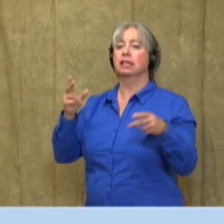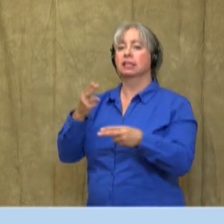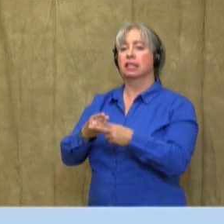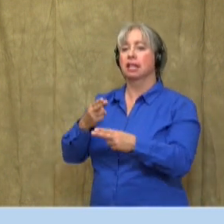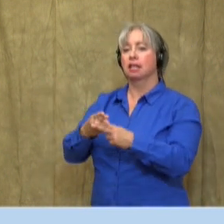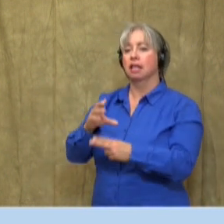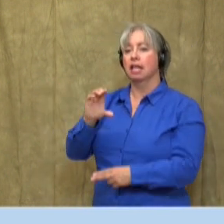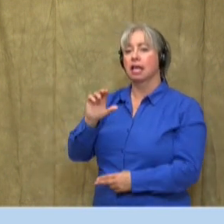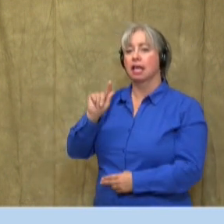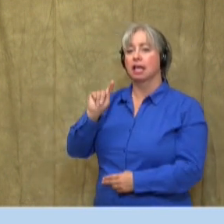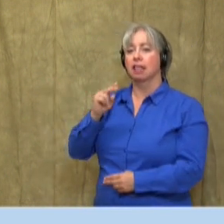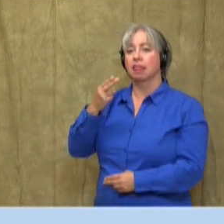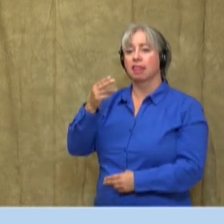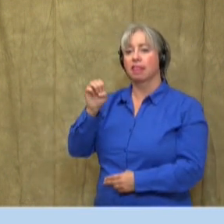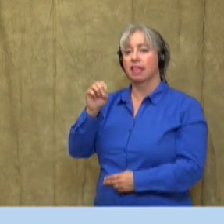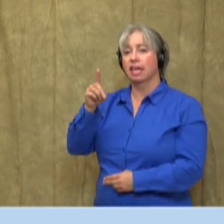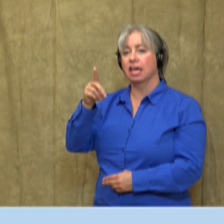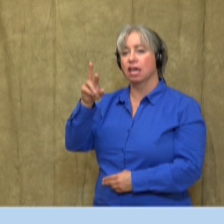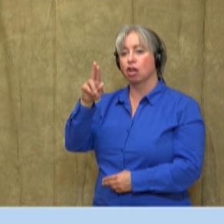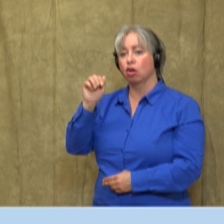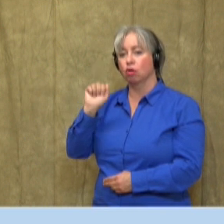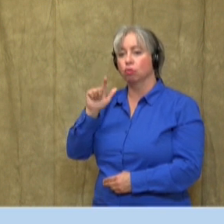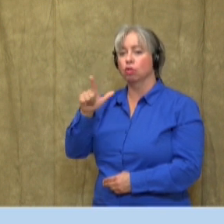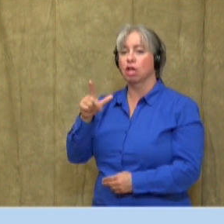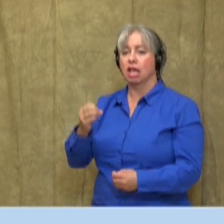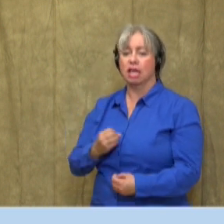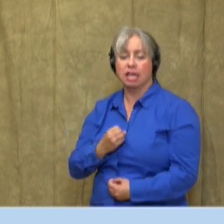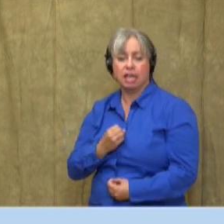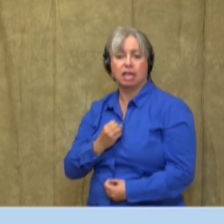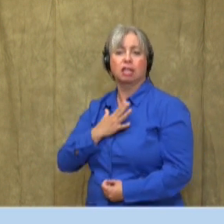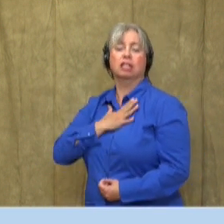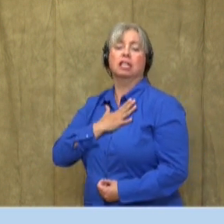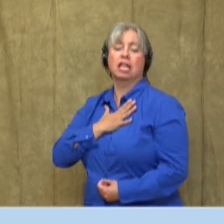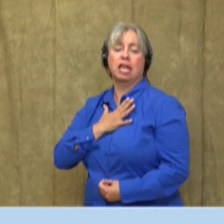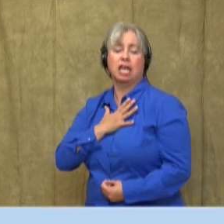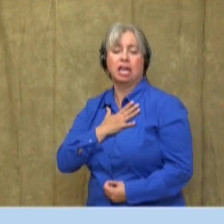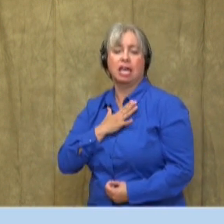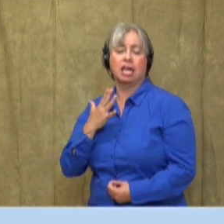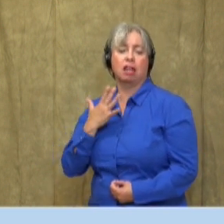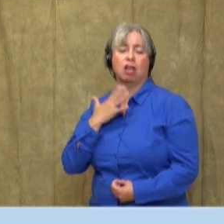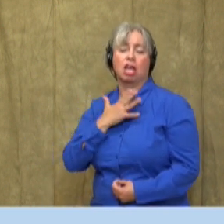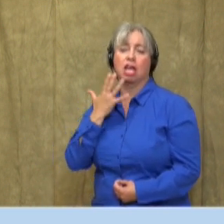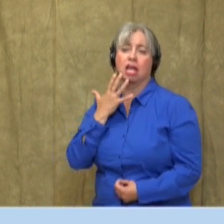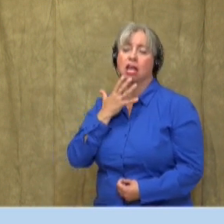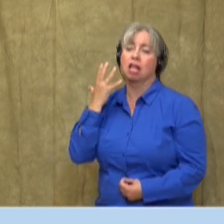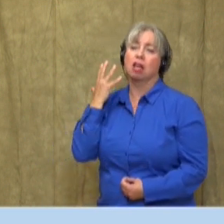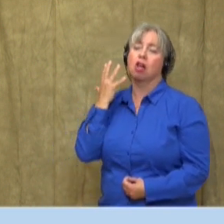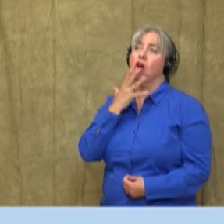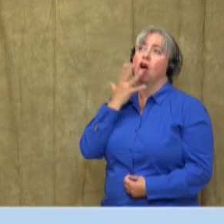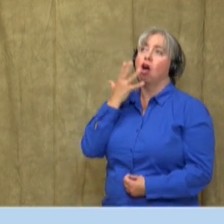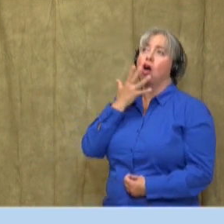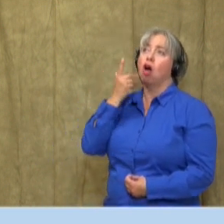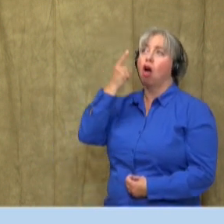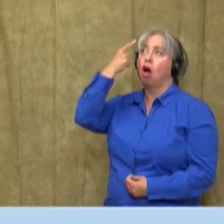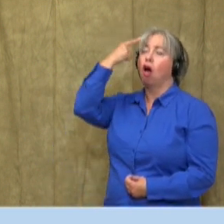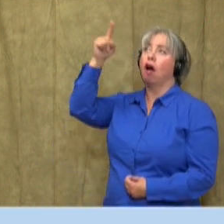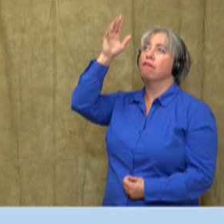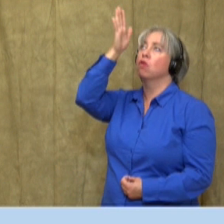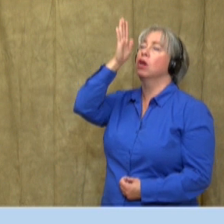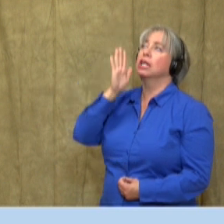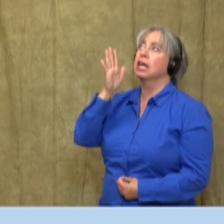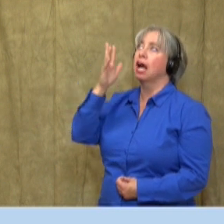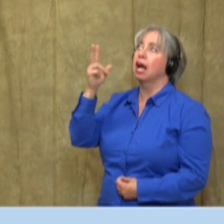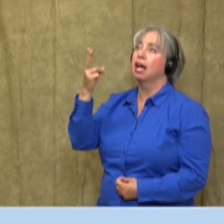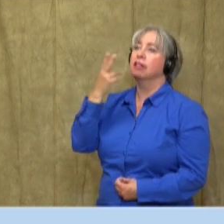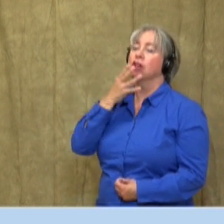cathedrals. Cathedrals were built to inspire awe, an awe for God, looking at this grand building. And